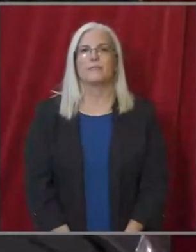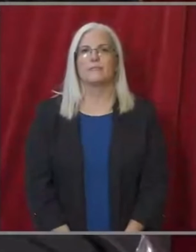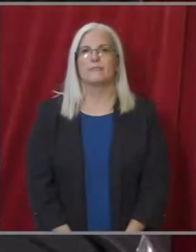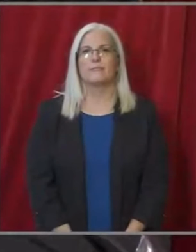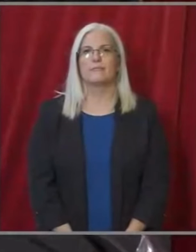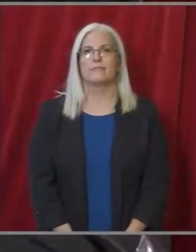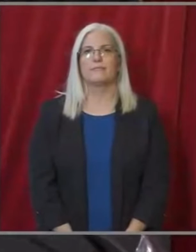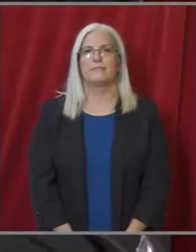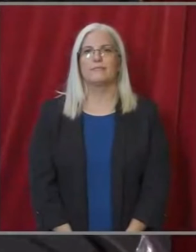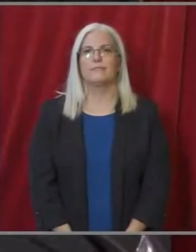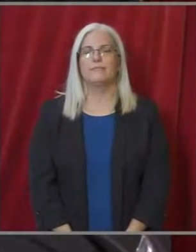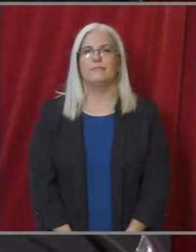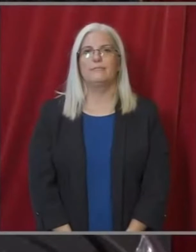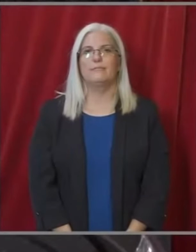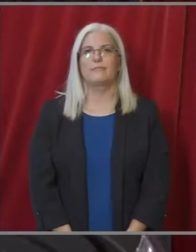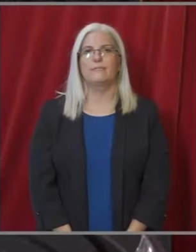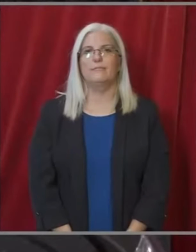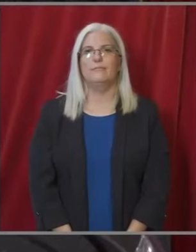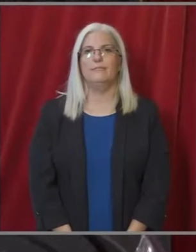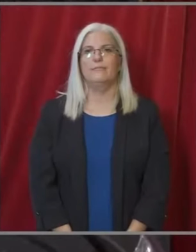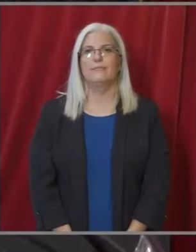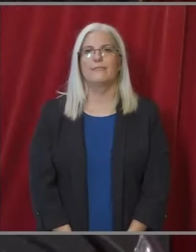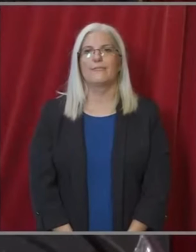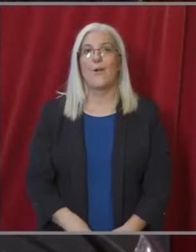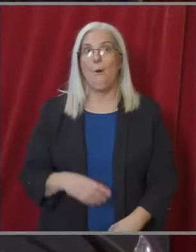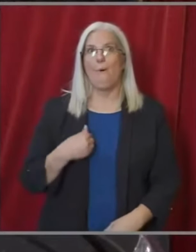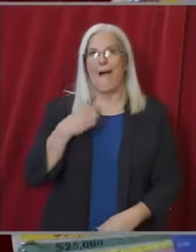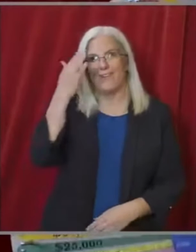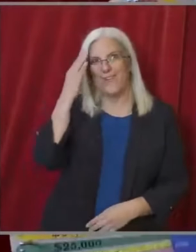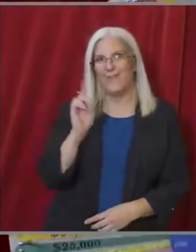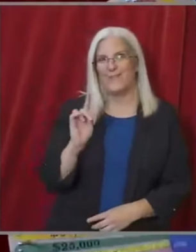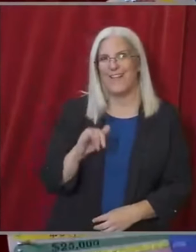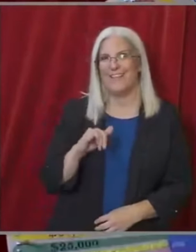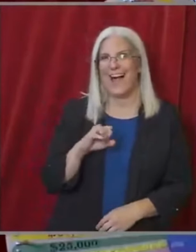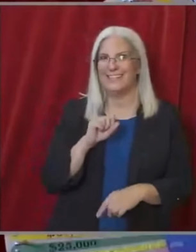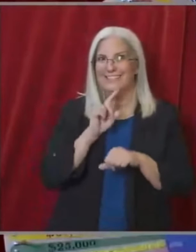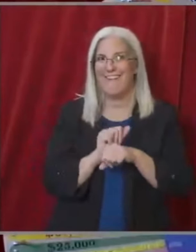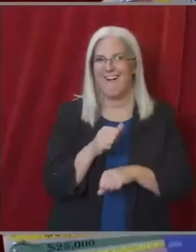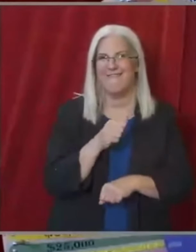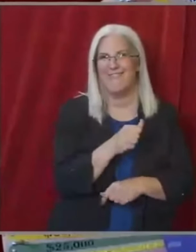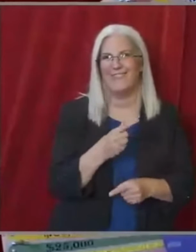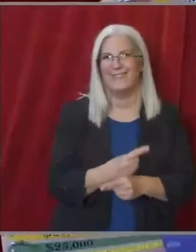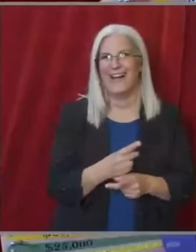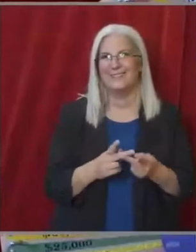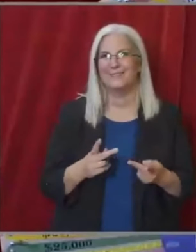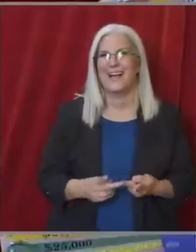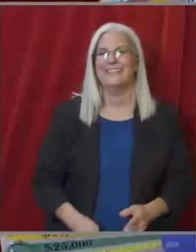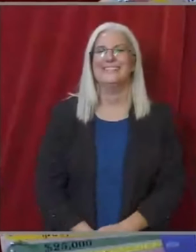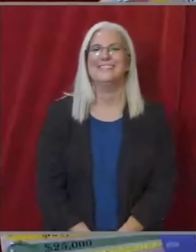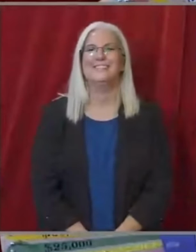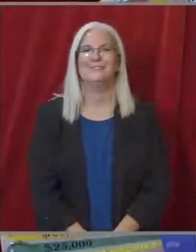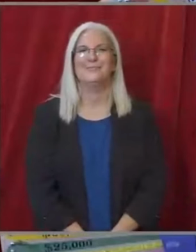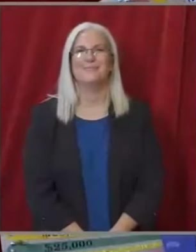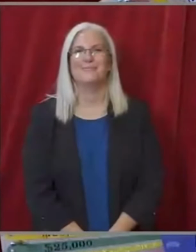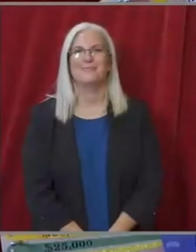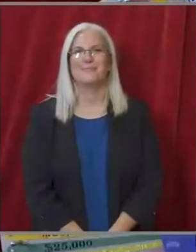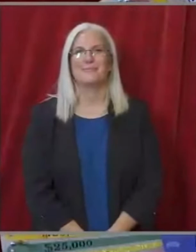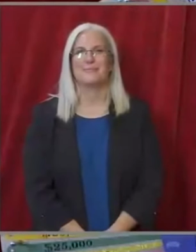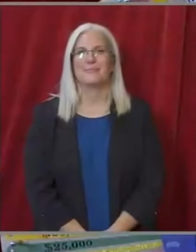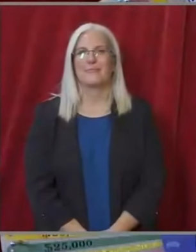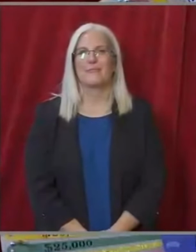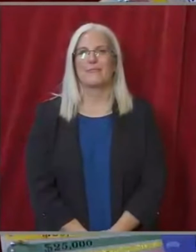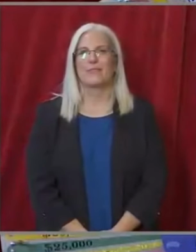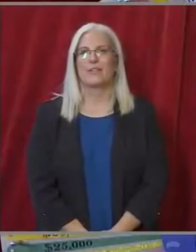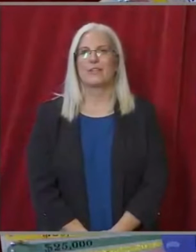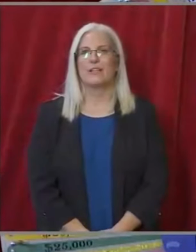Ha, that's an easy one. Look, all right, we got it. Look at that. Look at that. You didn't spend that much time. We got